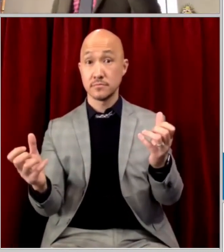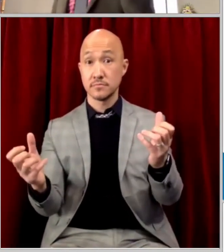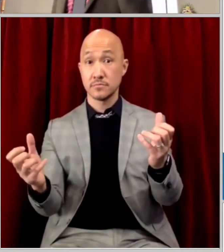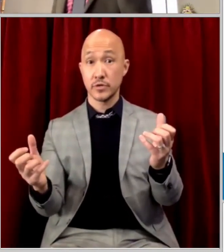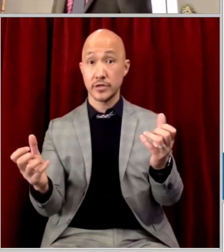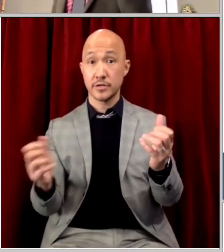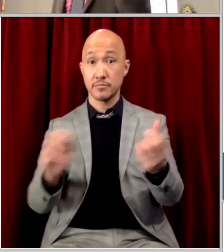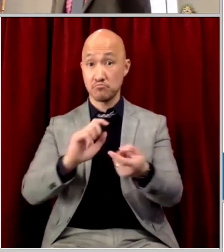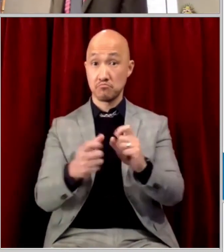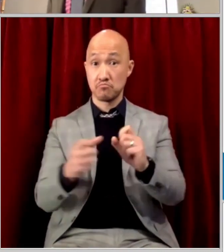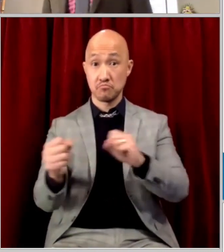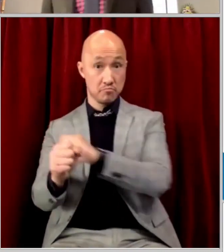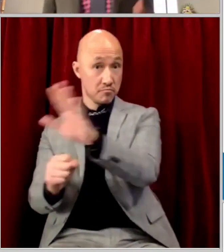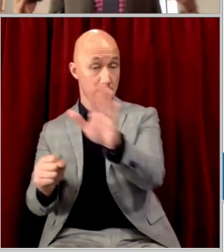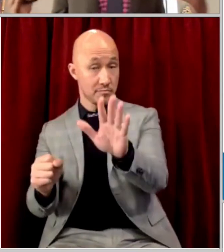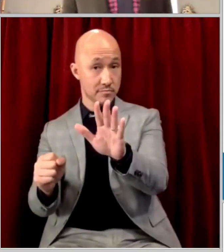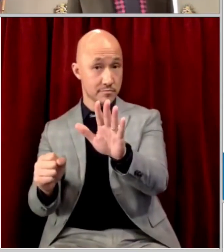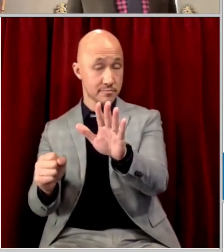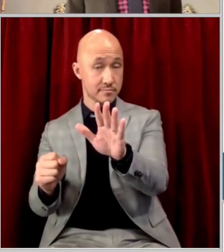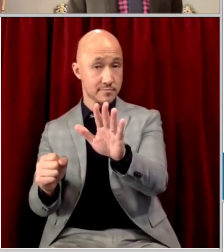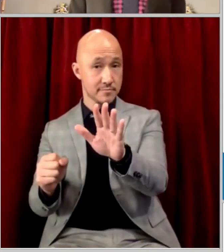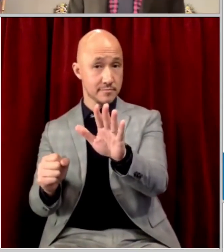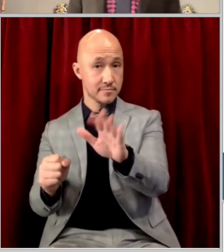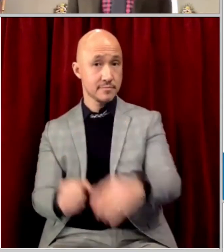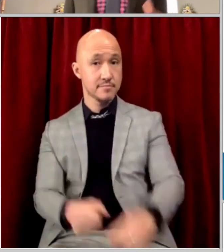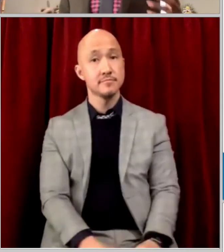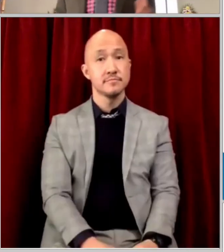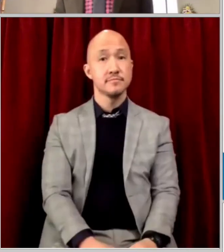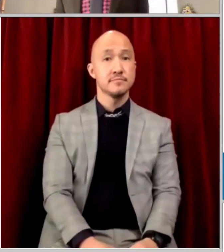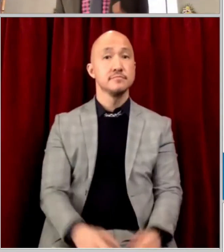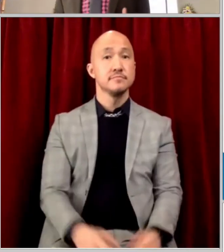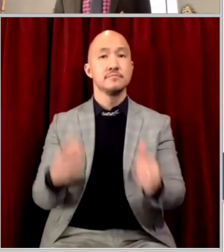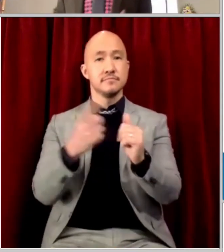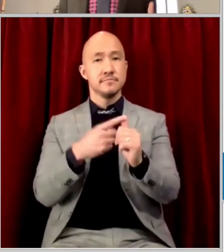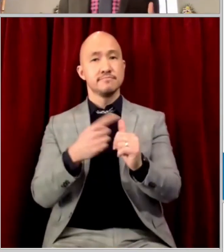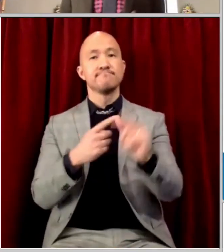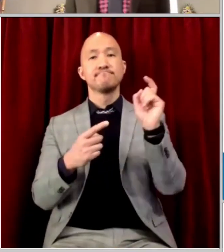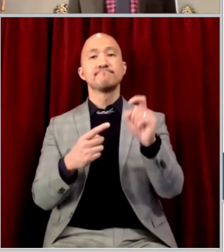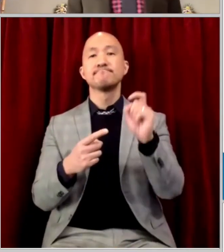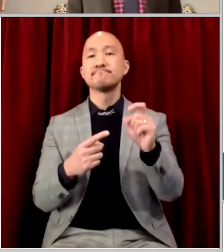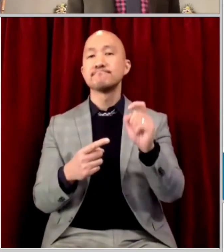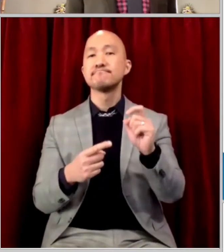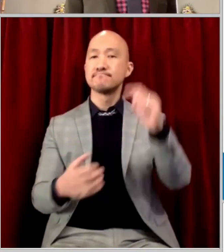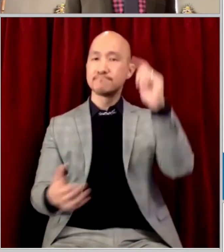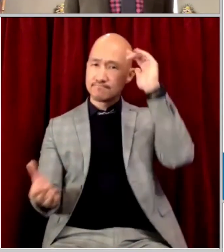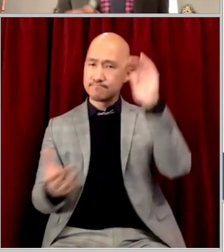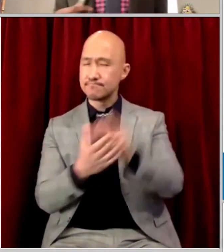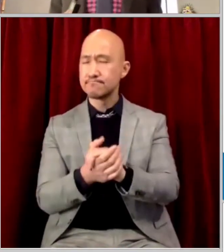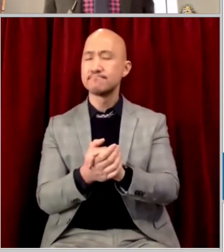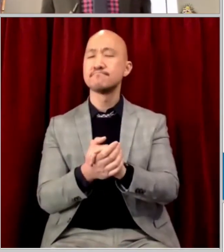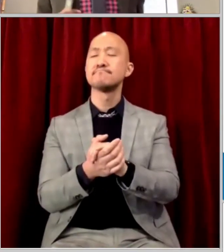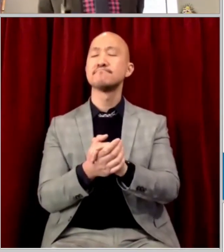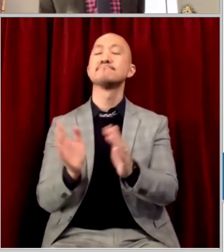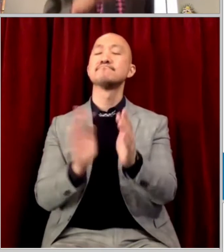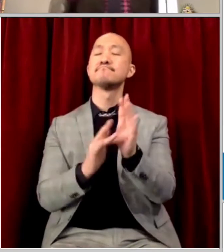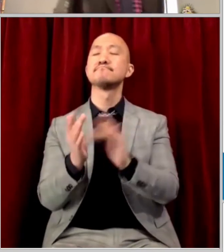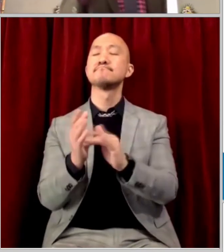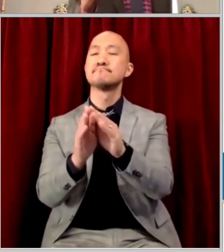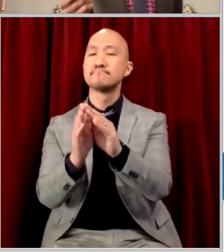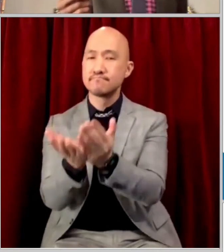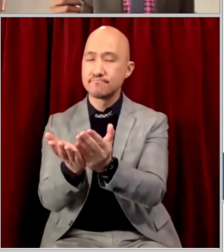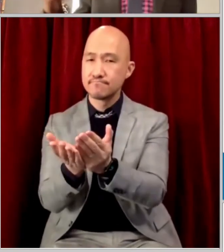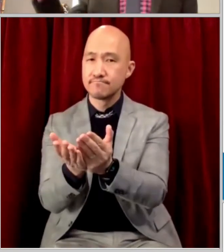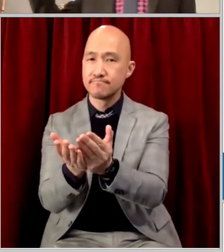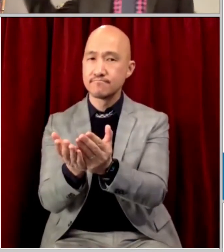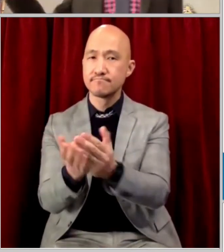well, the recipe is pretty simple, right? We need to first believe the word of God. And so you need to take an opportunity,